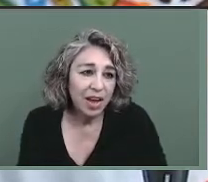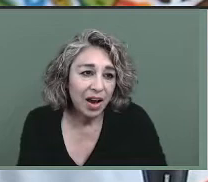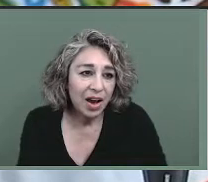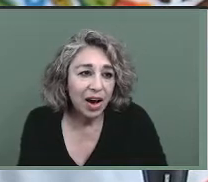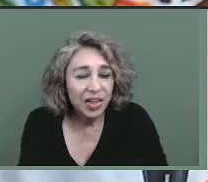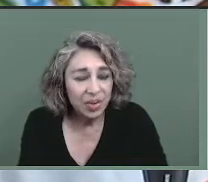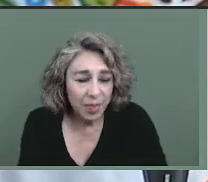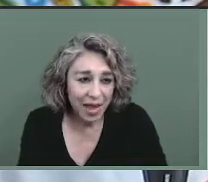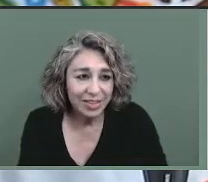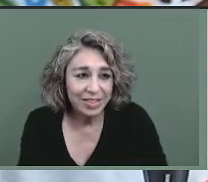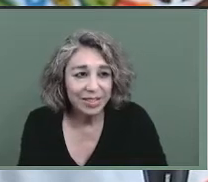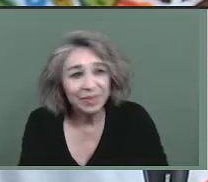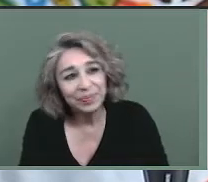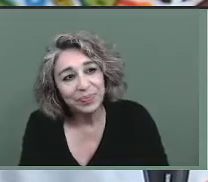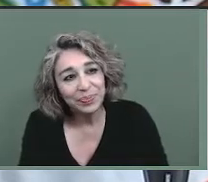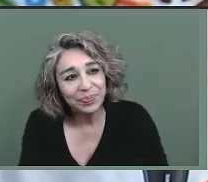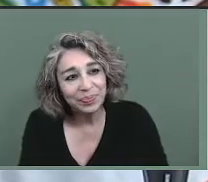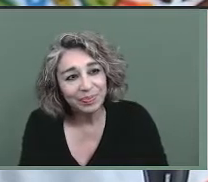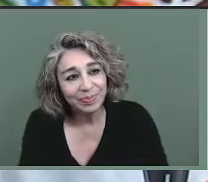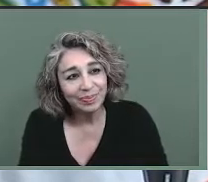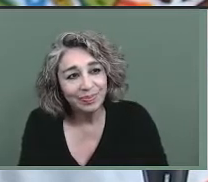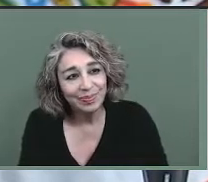regarding other matters.